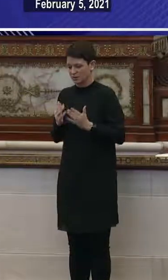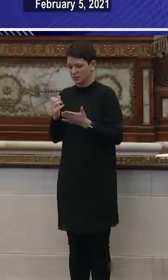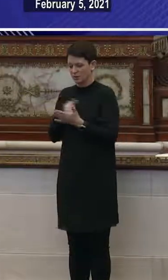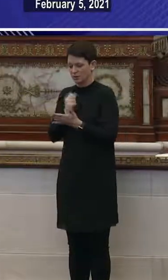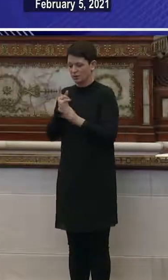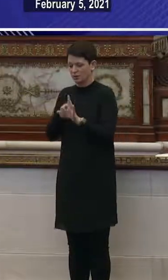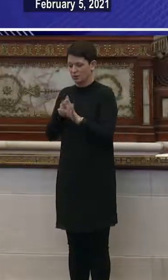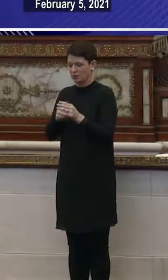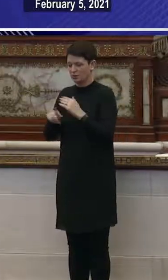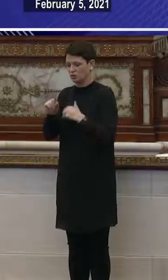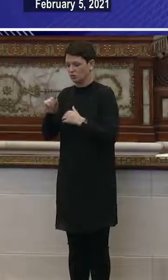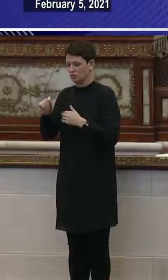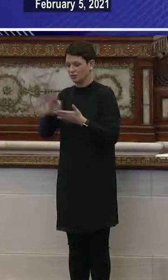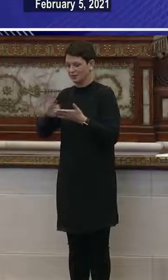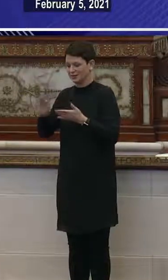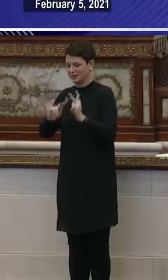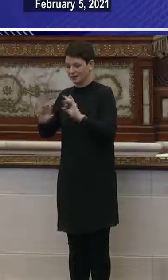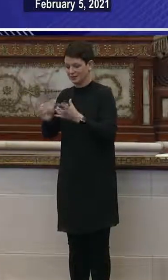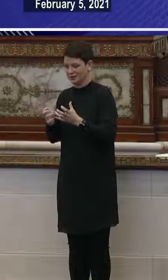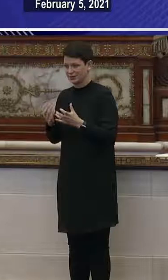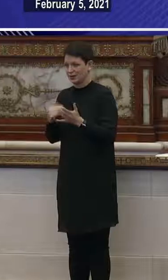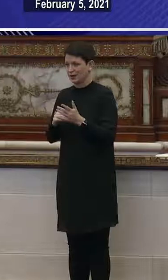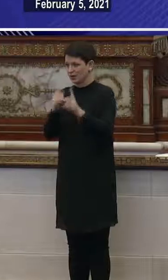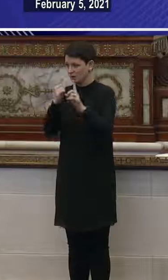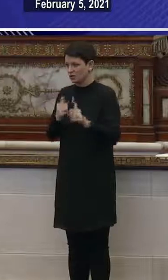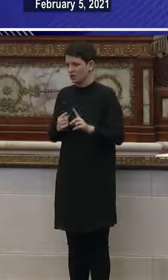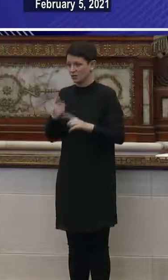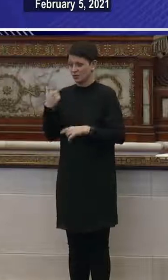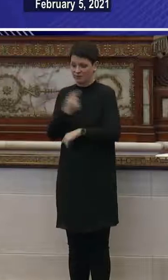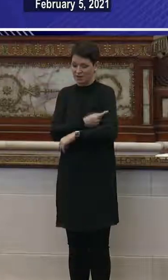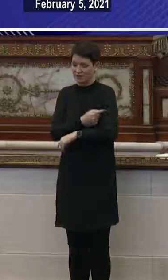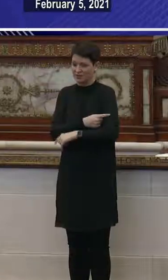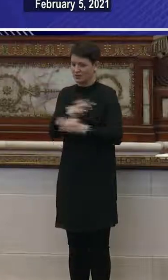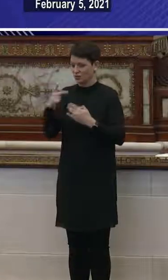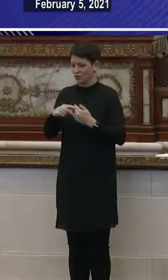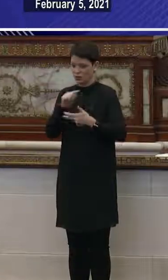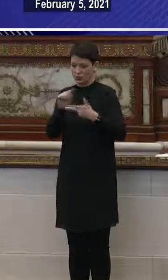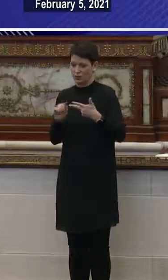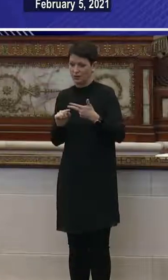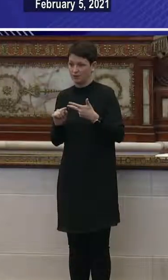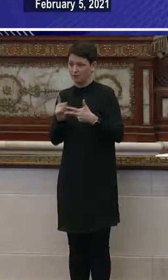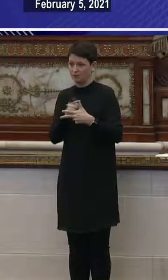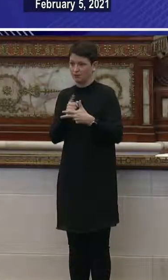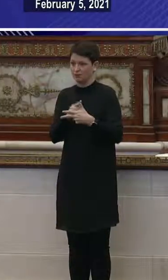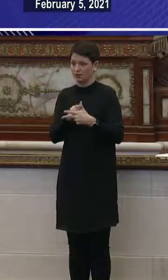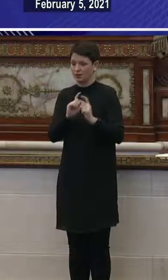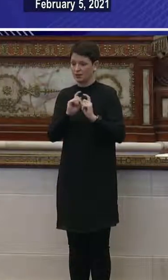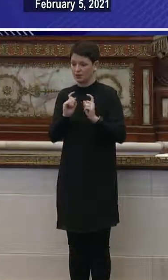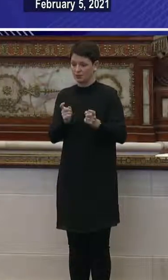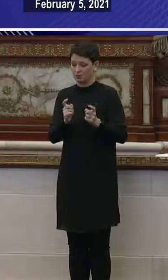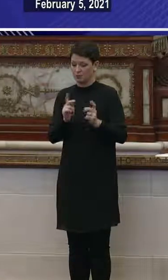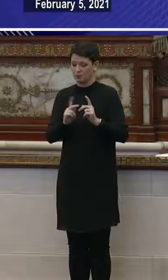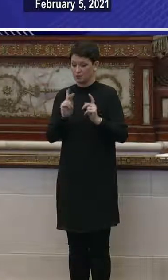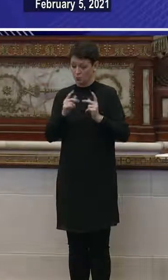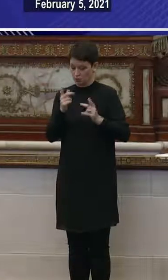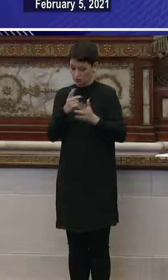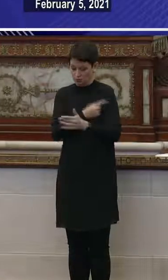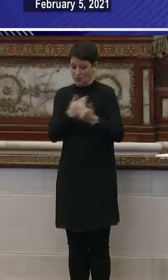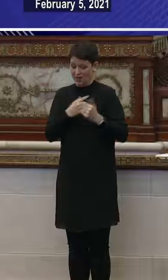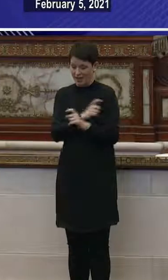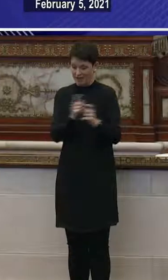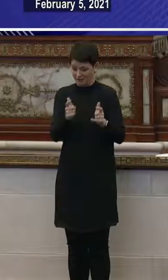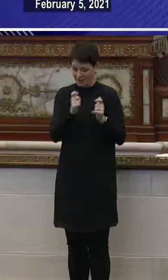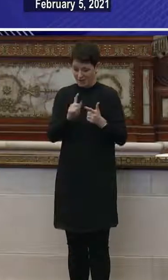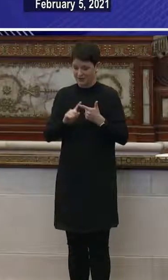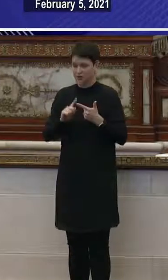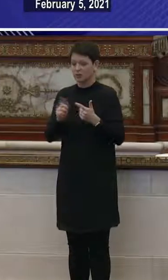census. As I said, our objectives with the vaccination initiative are threefold: to administer the vaccine doses we have as quickly as possible, to do it in a